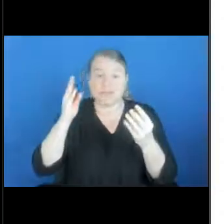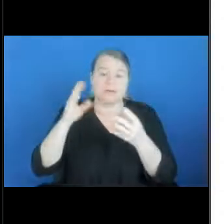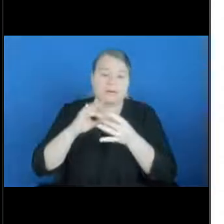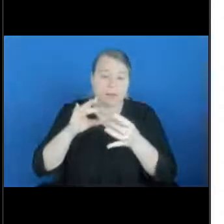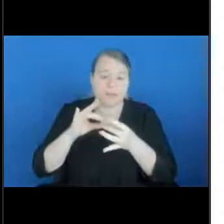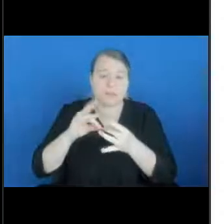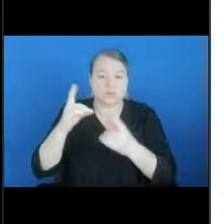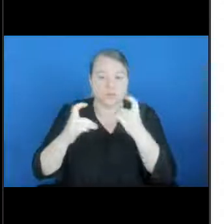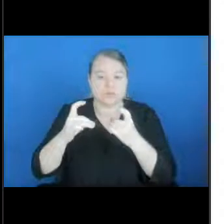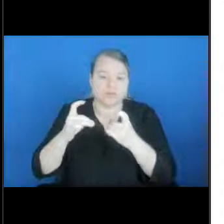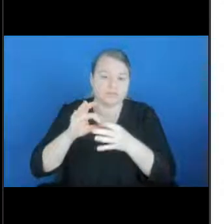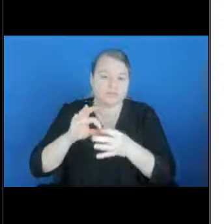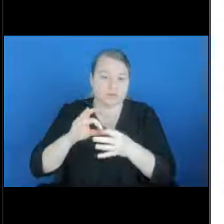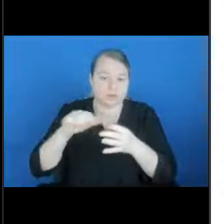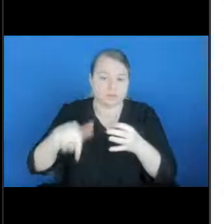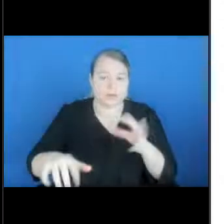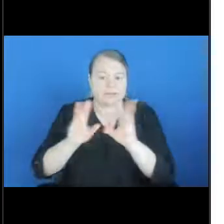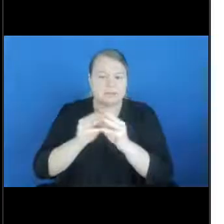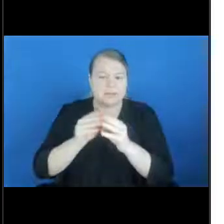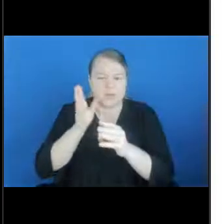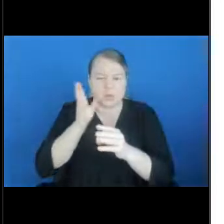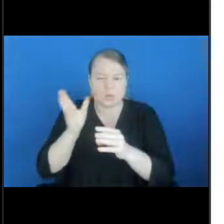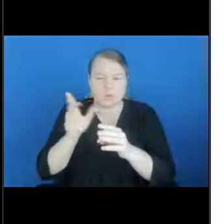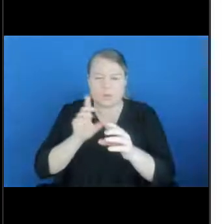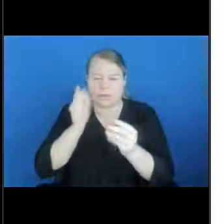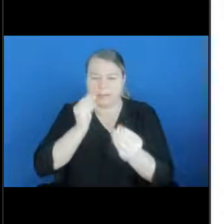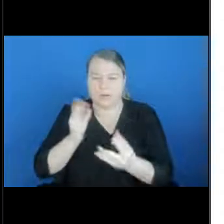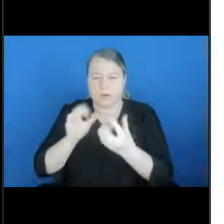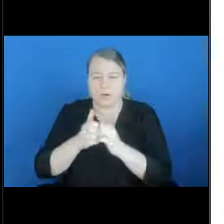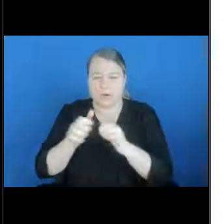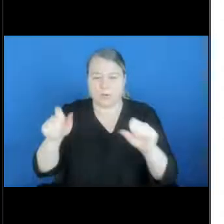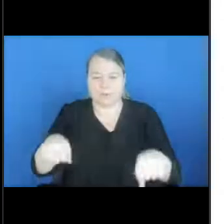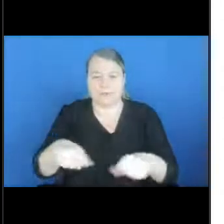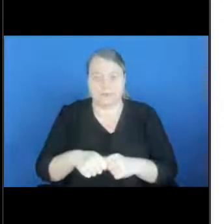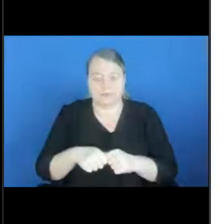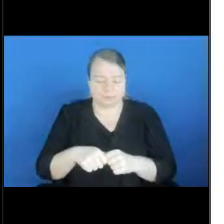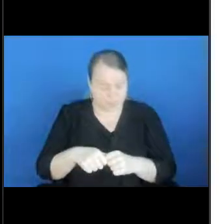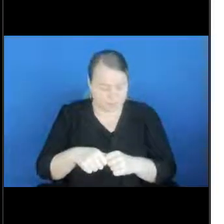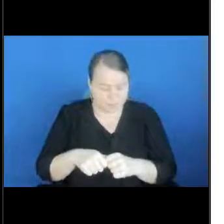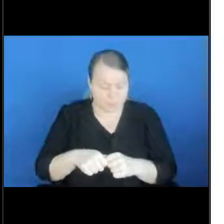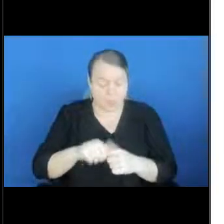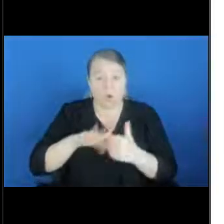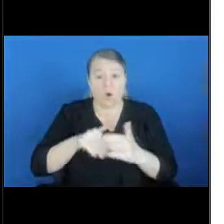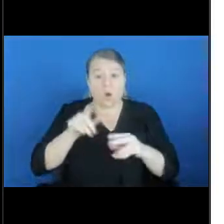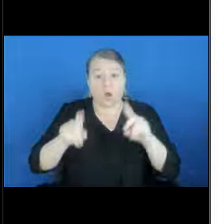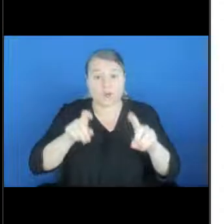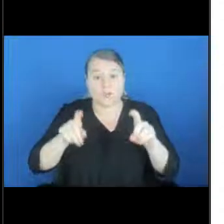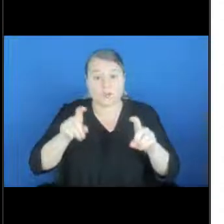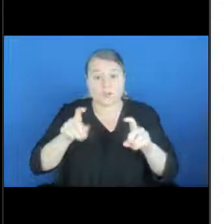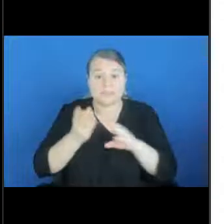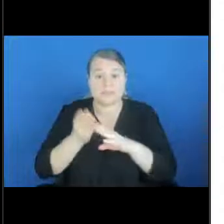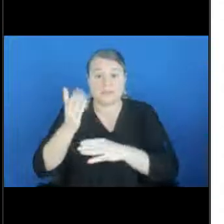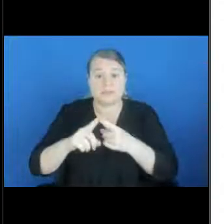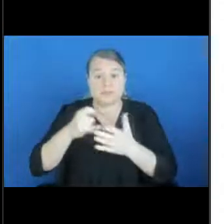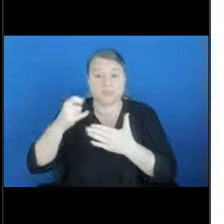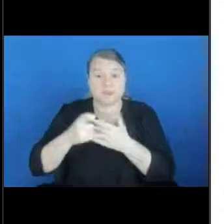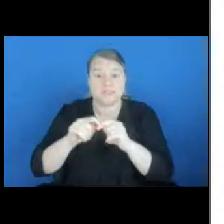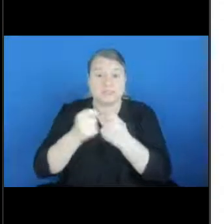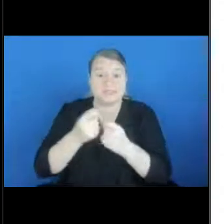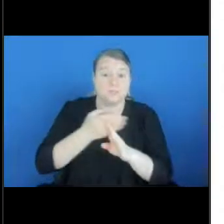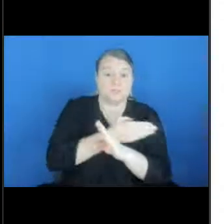hearing. We'll also respond to questions that have been submitted to the project team prior to the public hearing tonight. Next